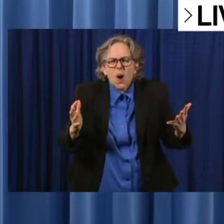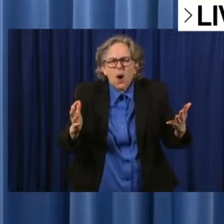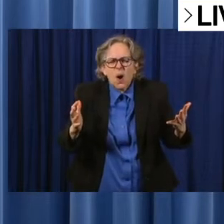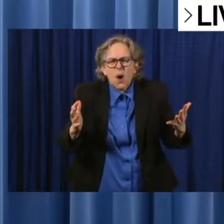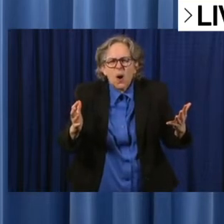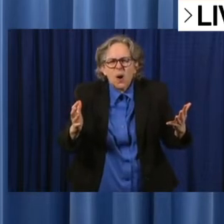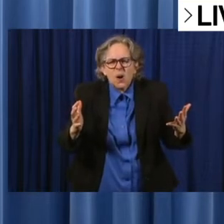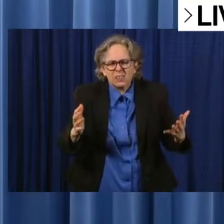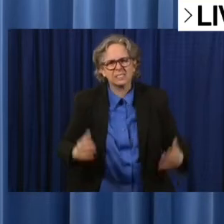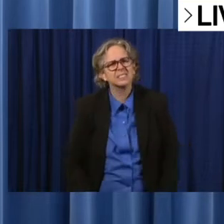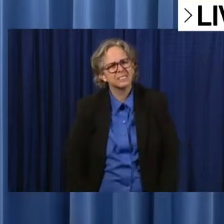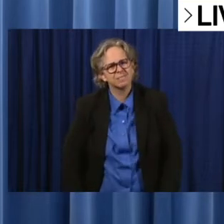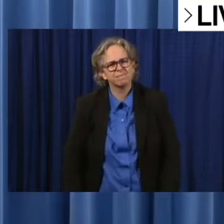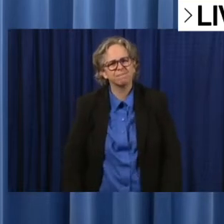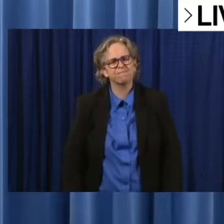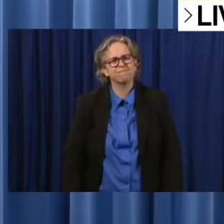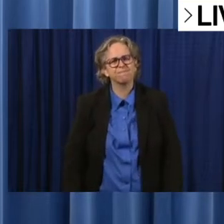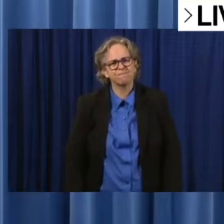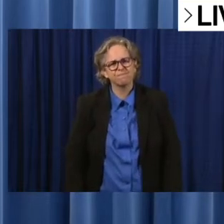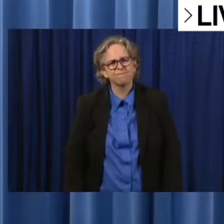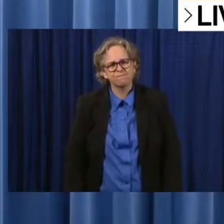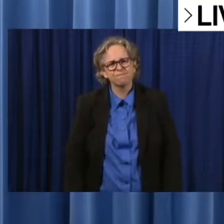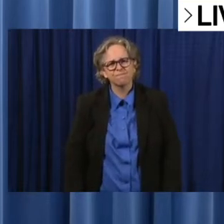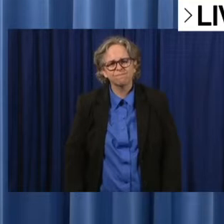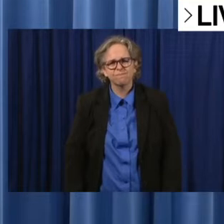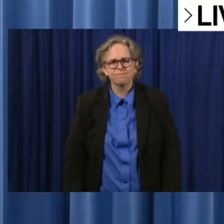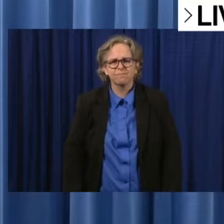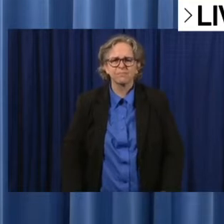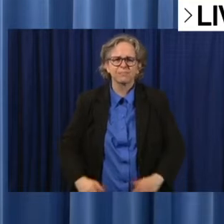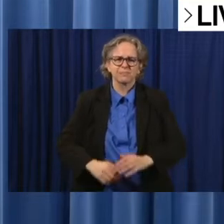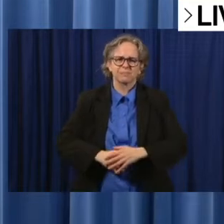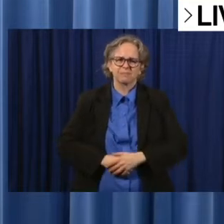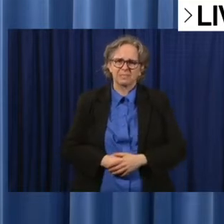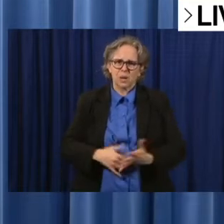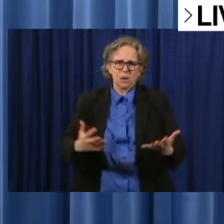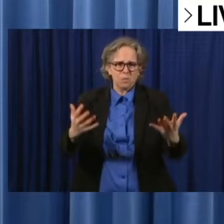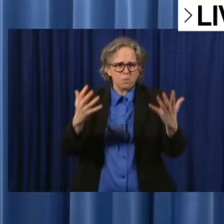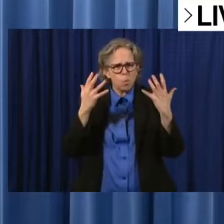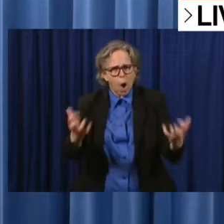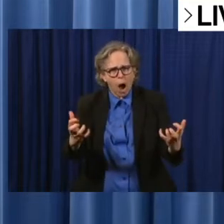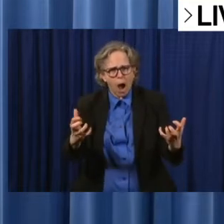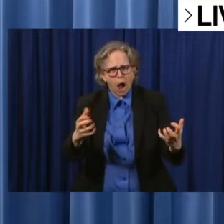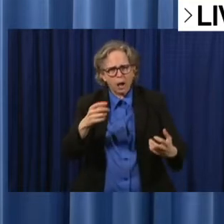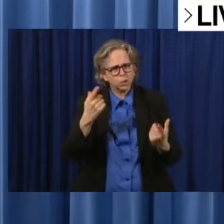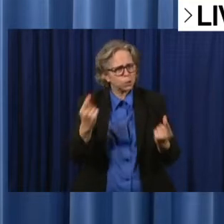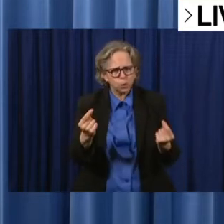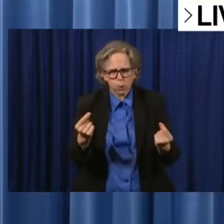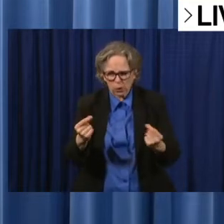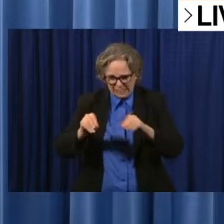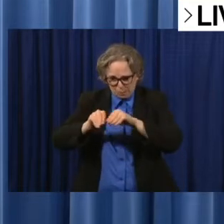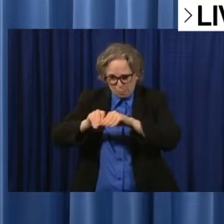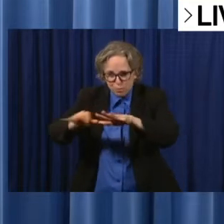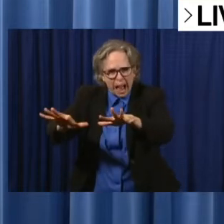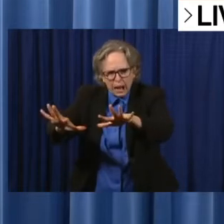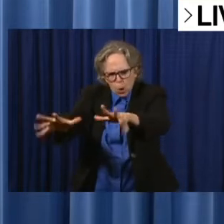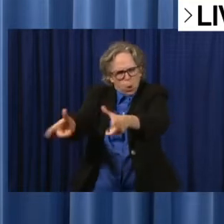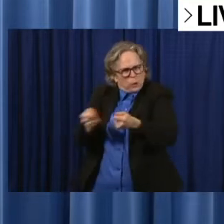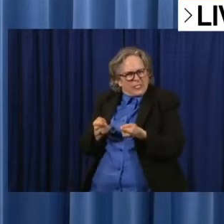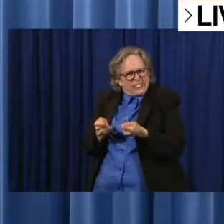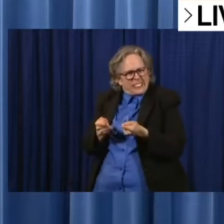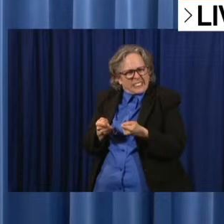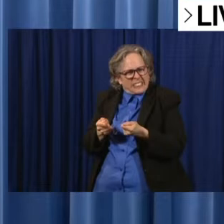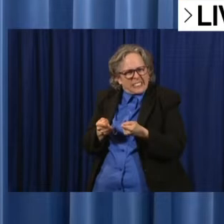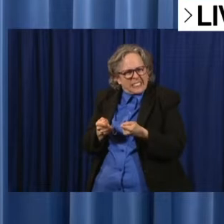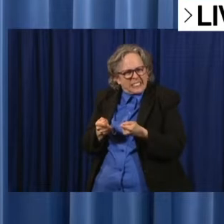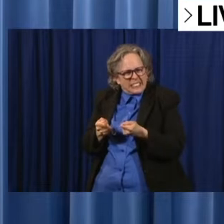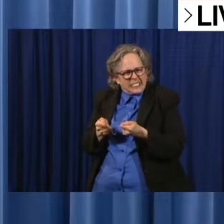We are talking about the slowing of the spread, and the basic facts have not changed. That can